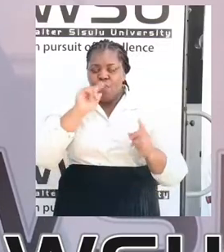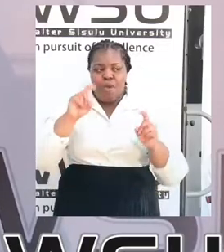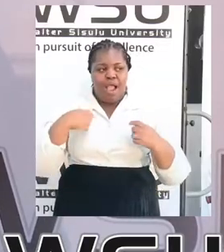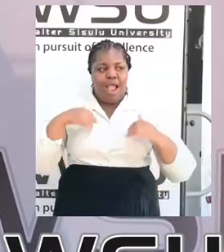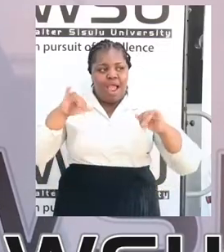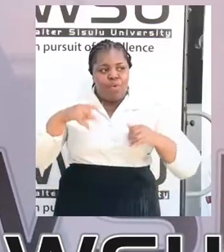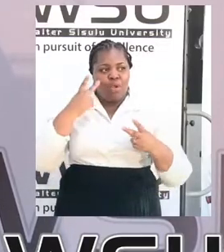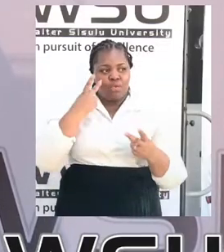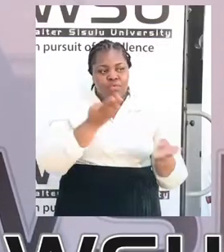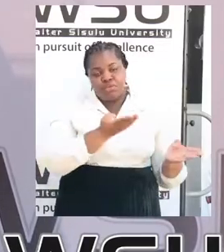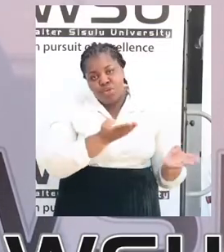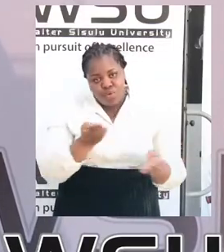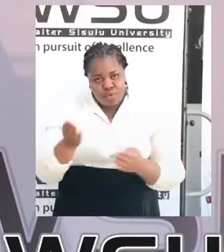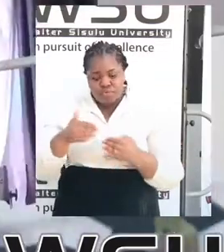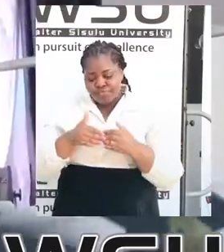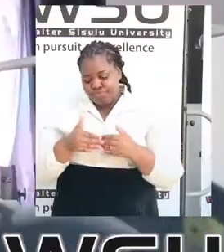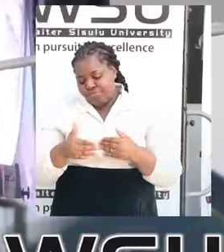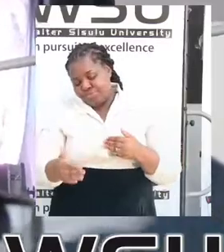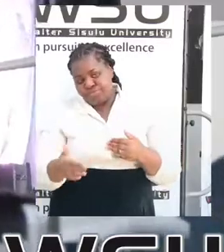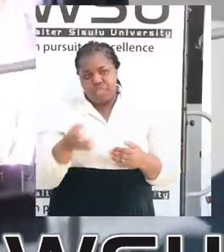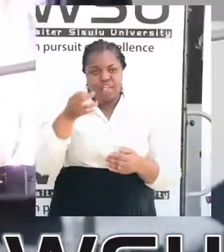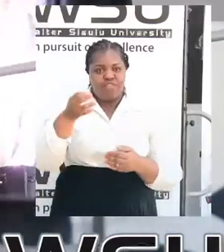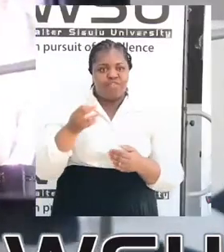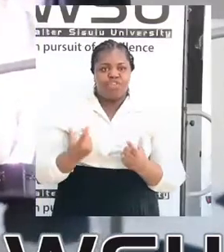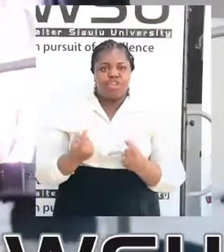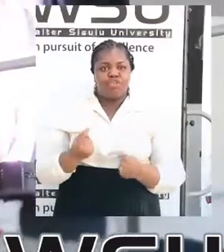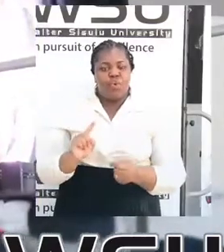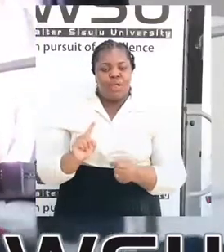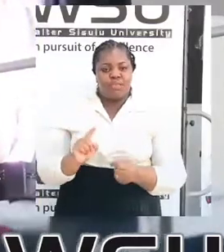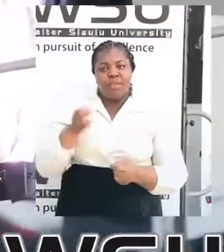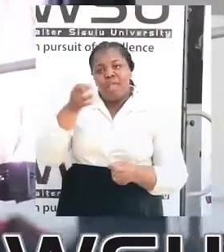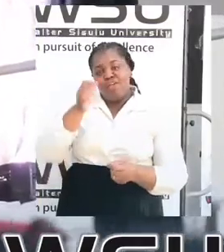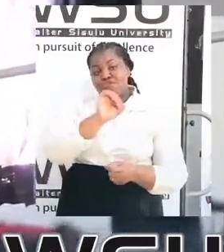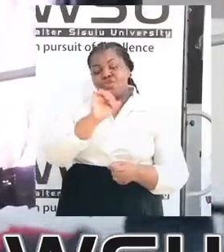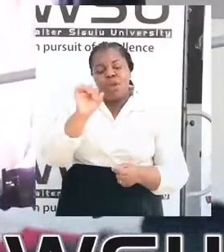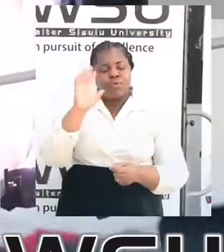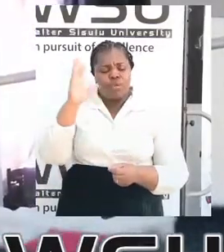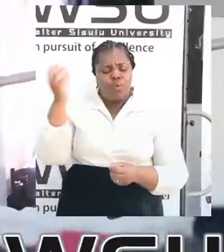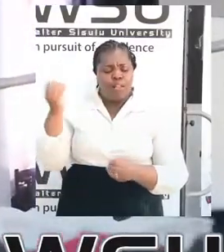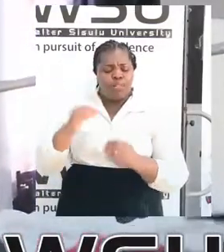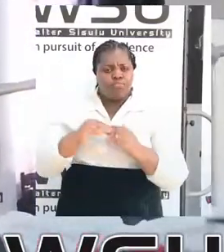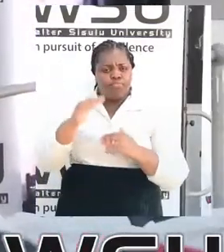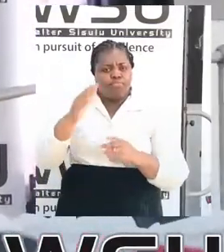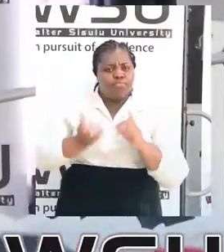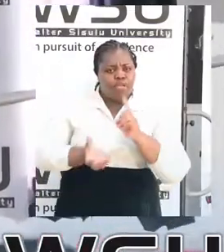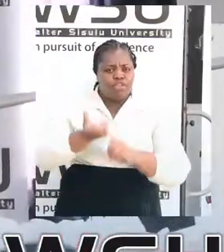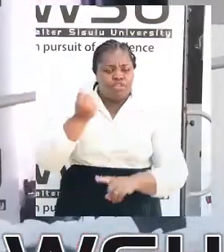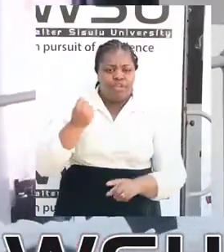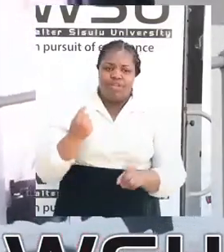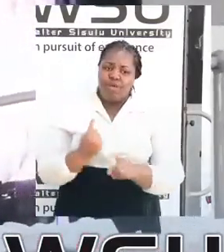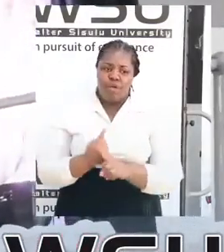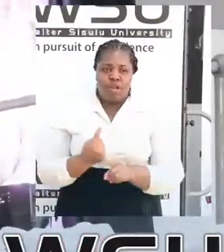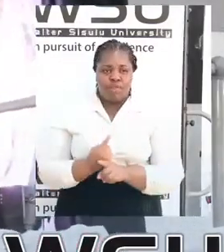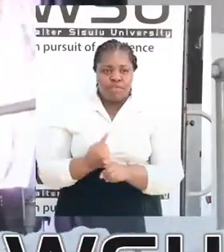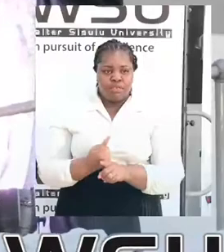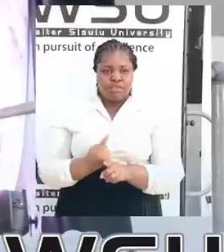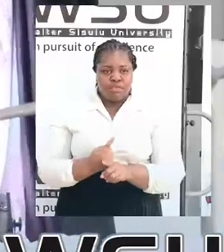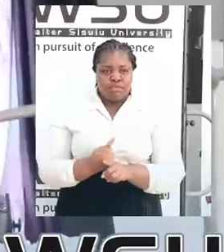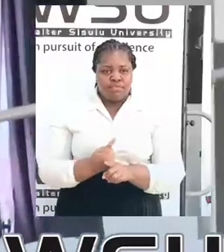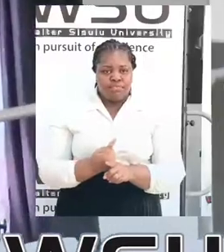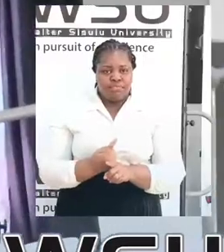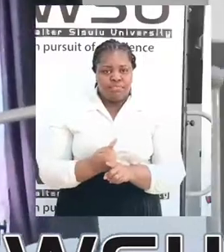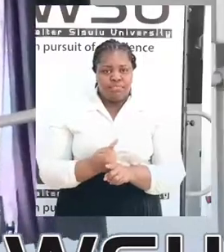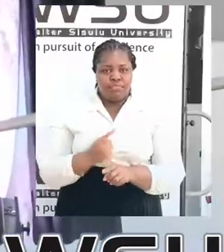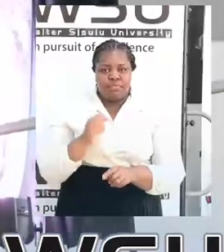see you where it takes you. Your future is bright for all the times of late